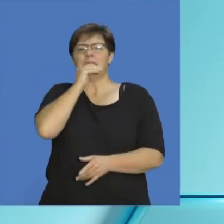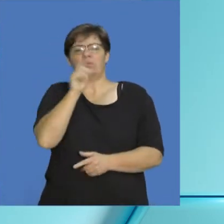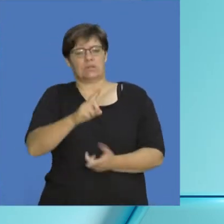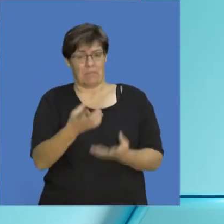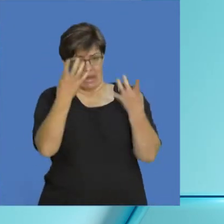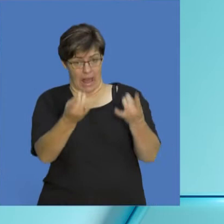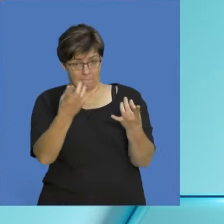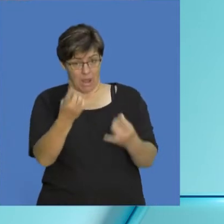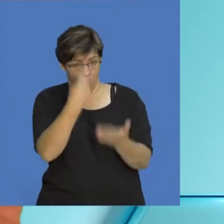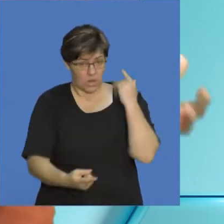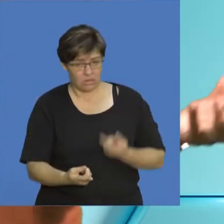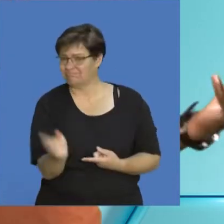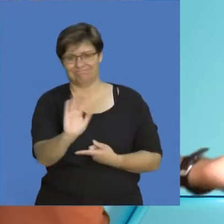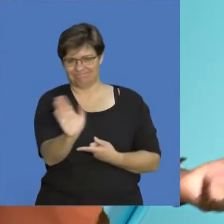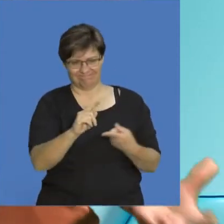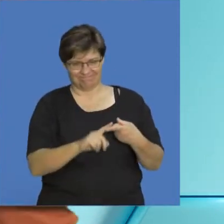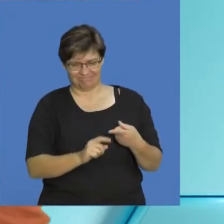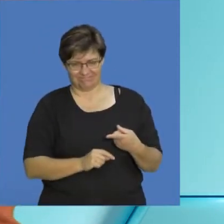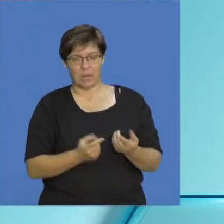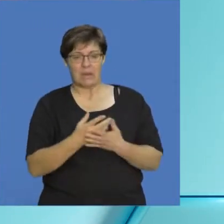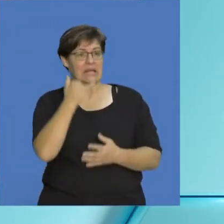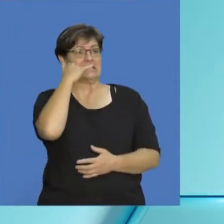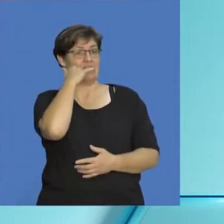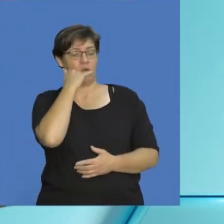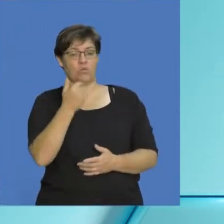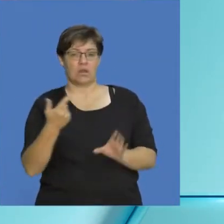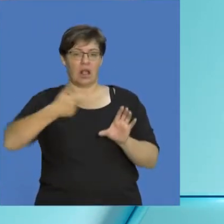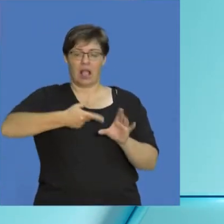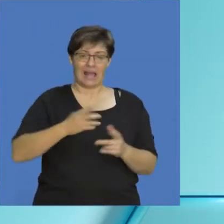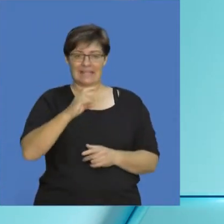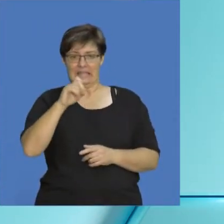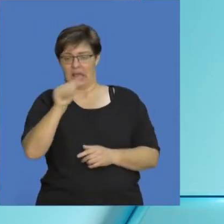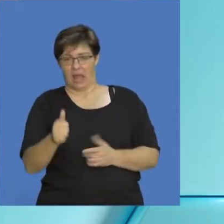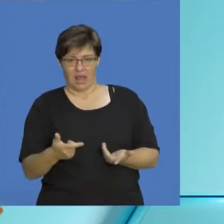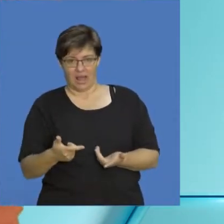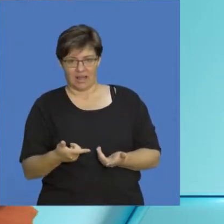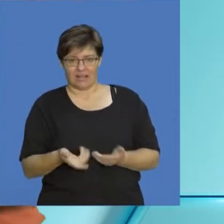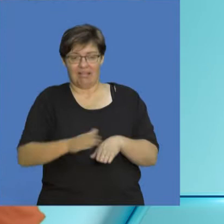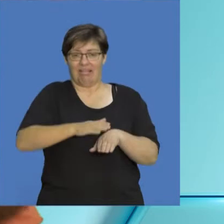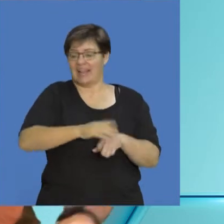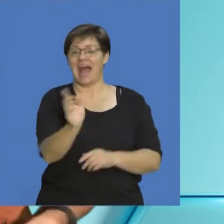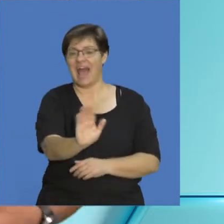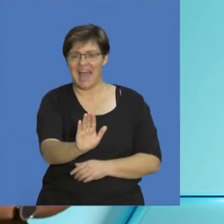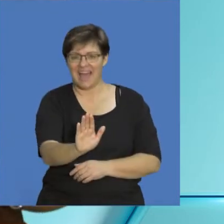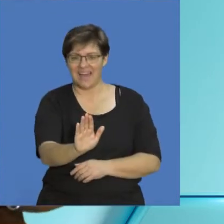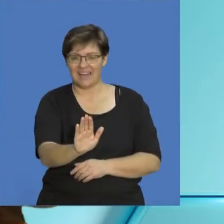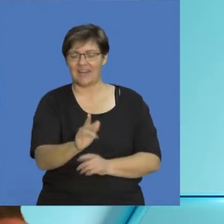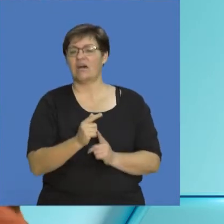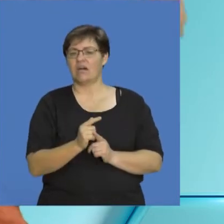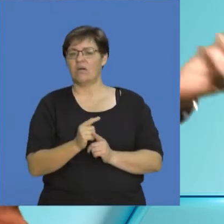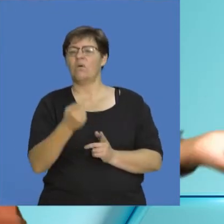only, okay? I'm not talking about data for a cell phone, okay? There's another data. But the data we're talking about